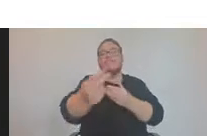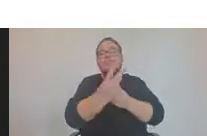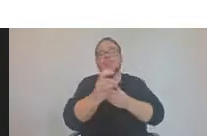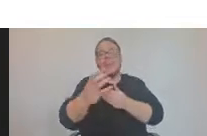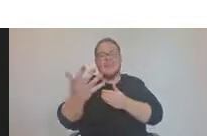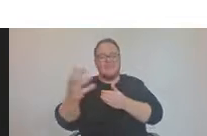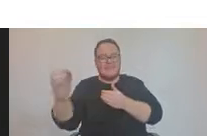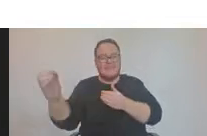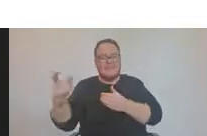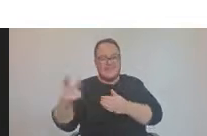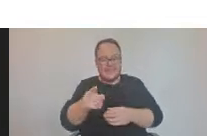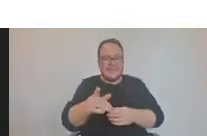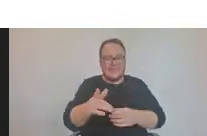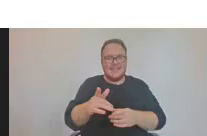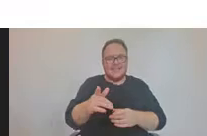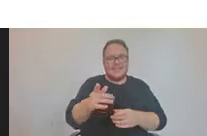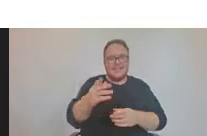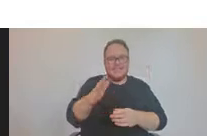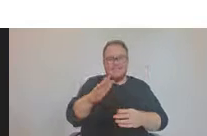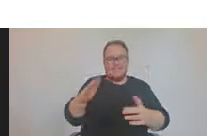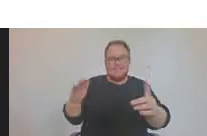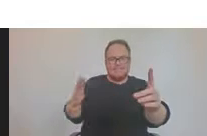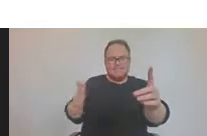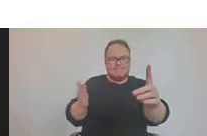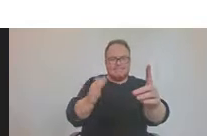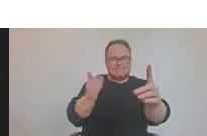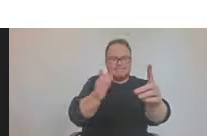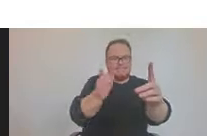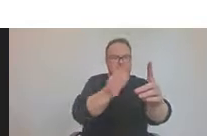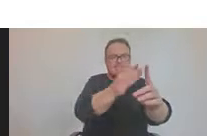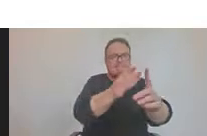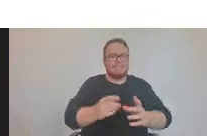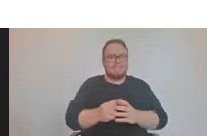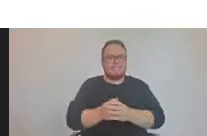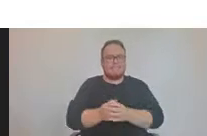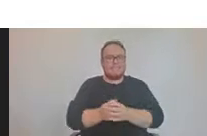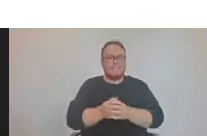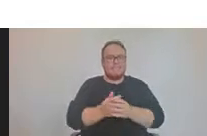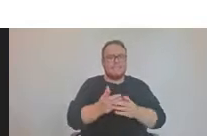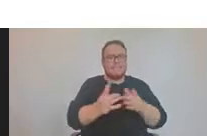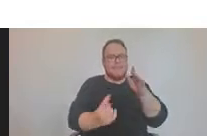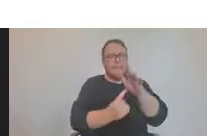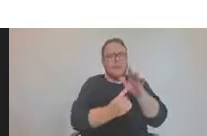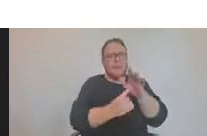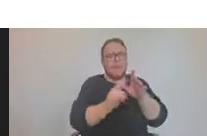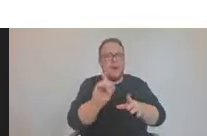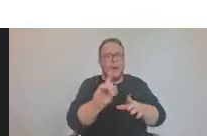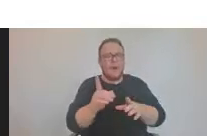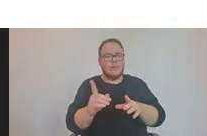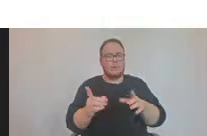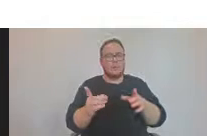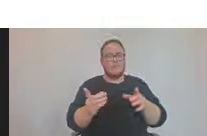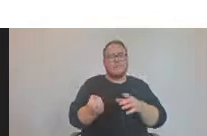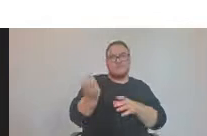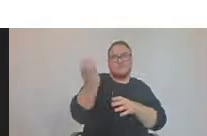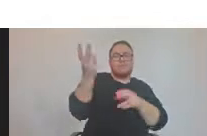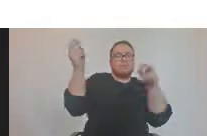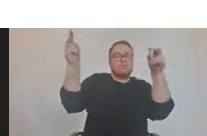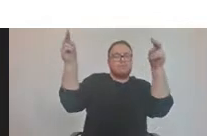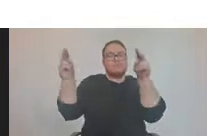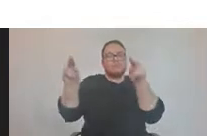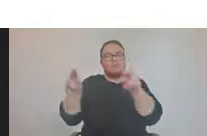our homes is really important. As you'll see on there, the geothermal district heating networks, which based on where the